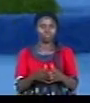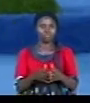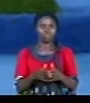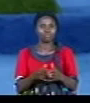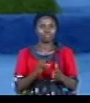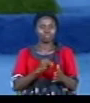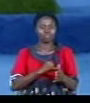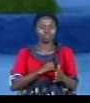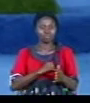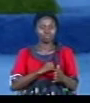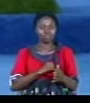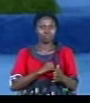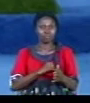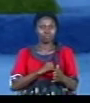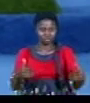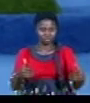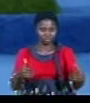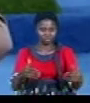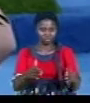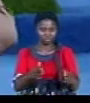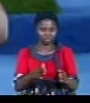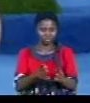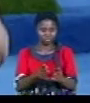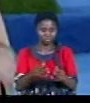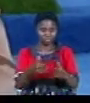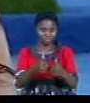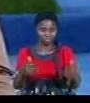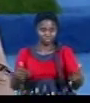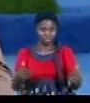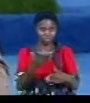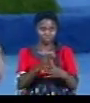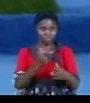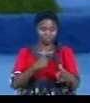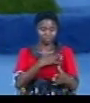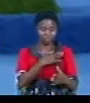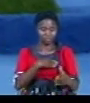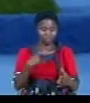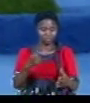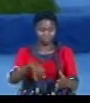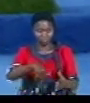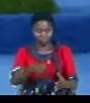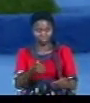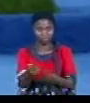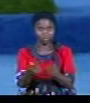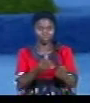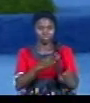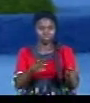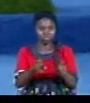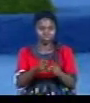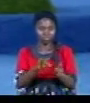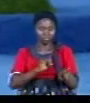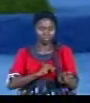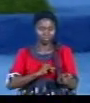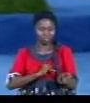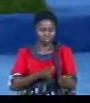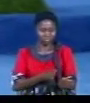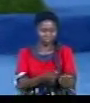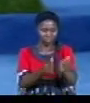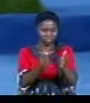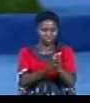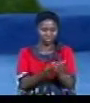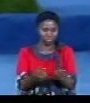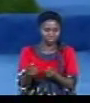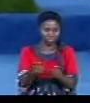space. I was following because it's a one lane. As I'm following the vehicle, suddenly the man stopped.